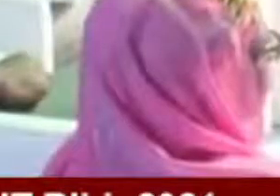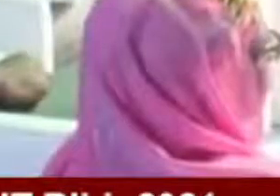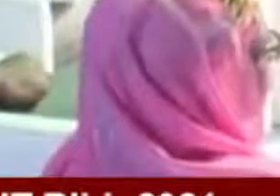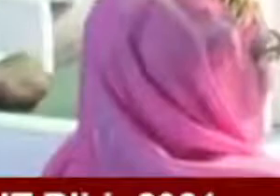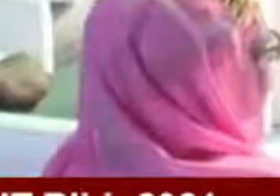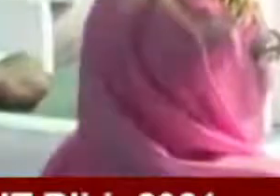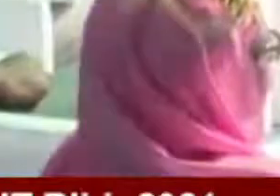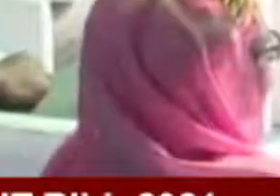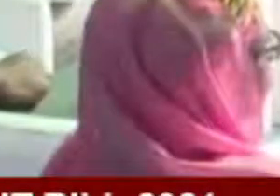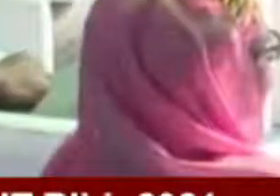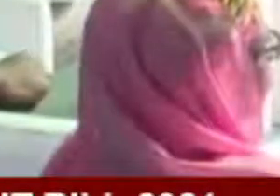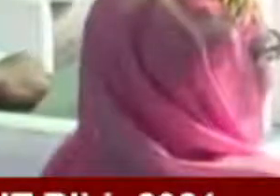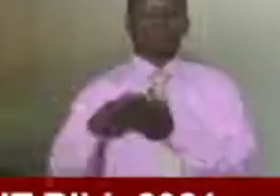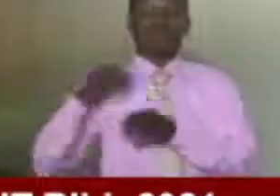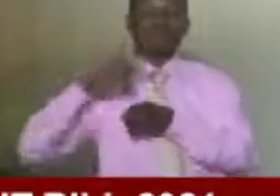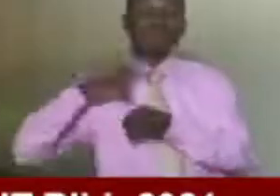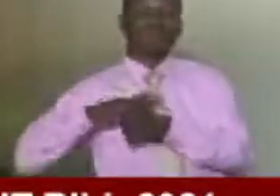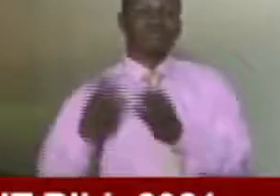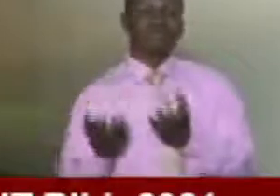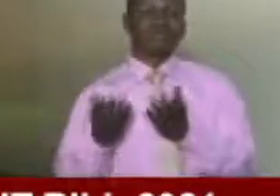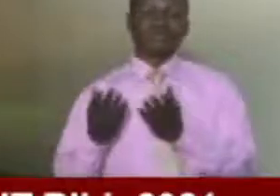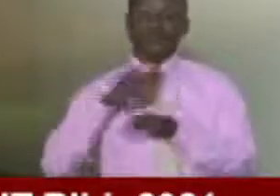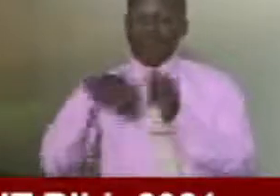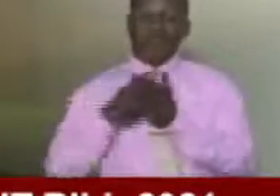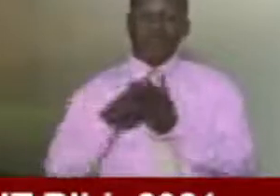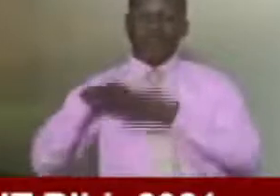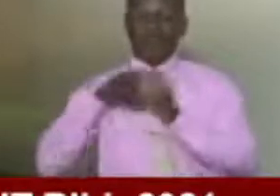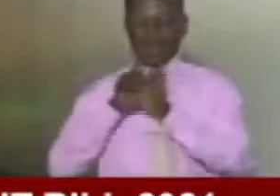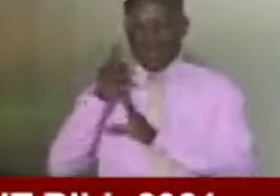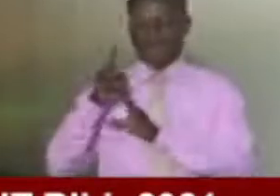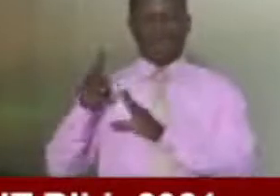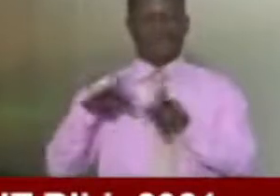the indirect primaries? It's through the control